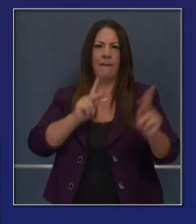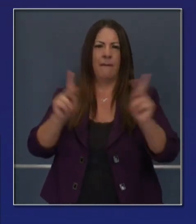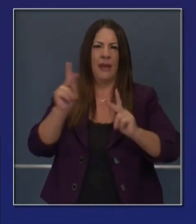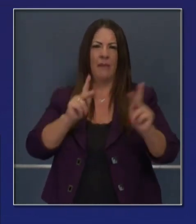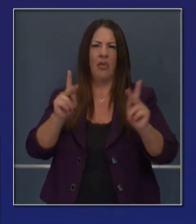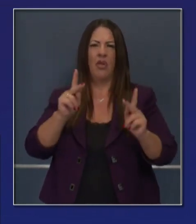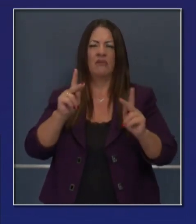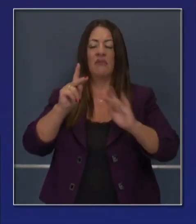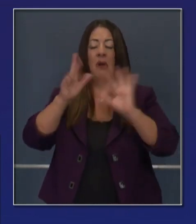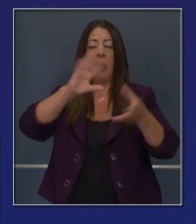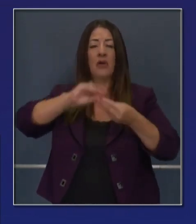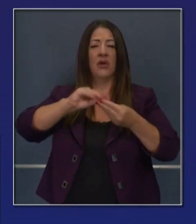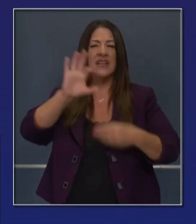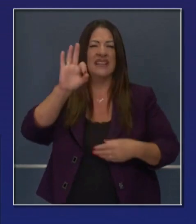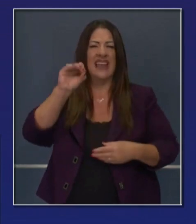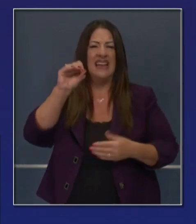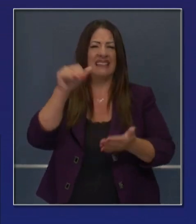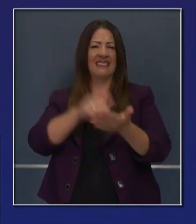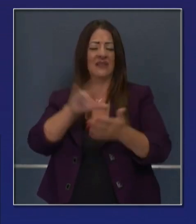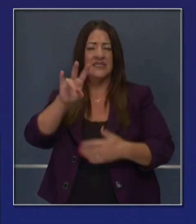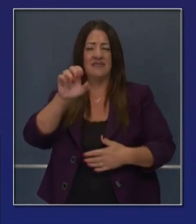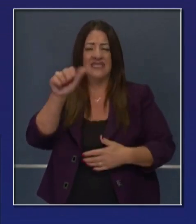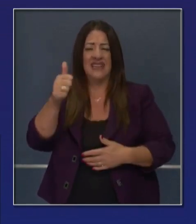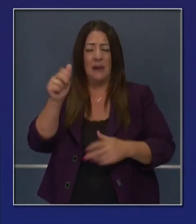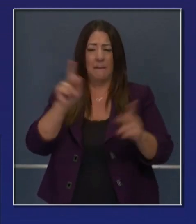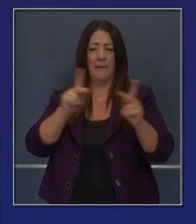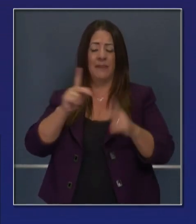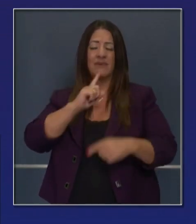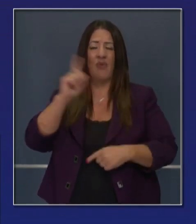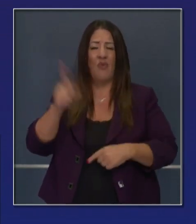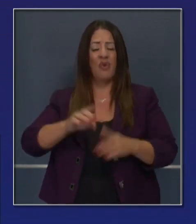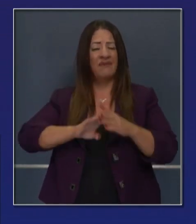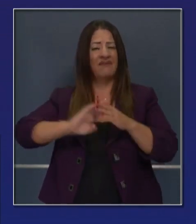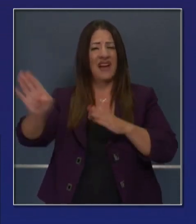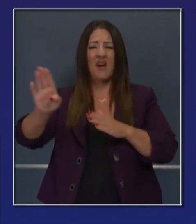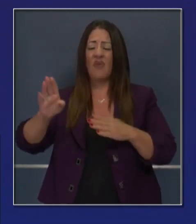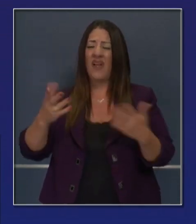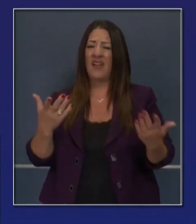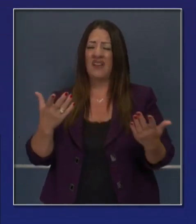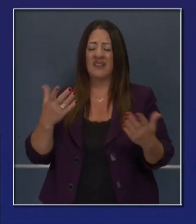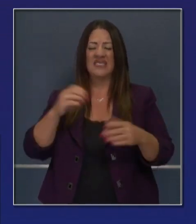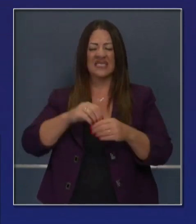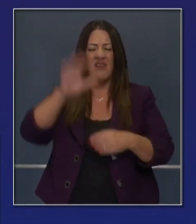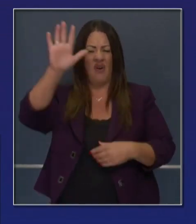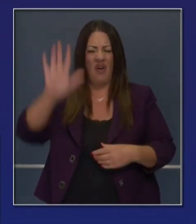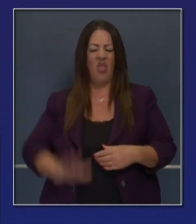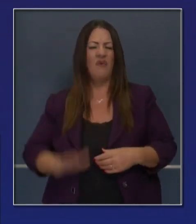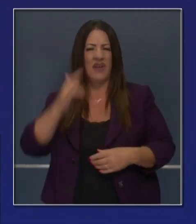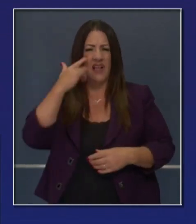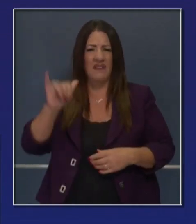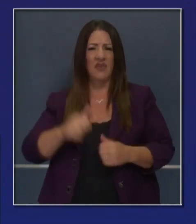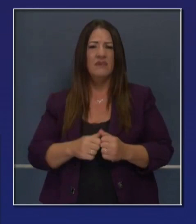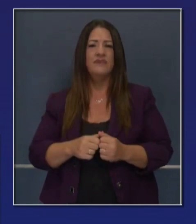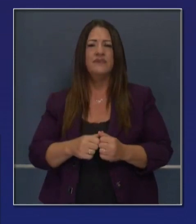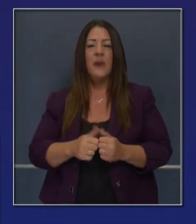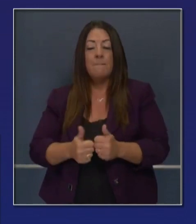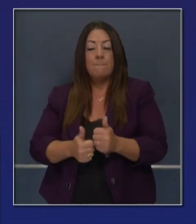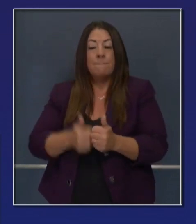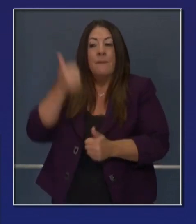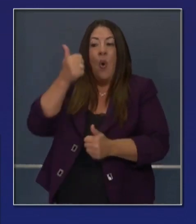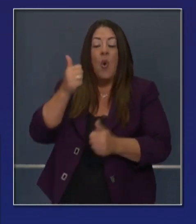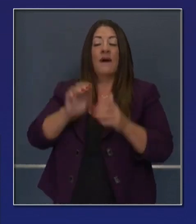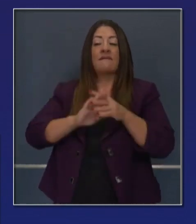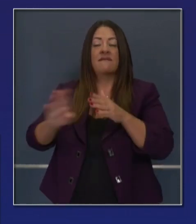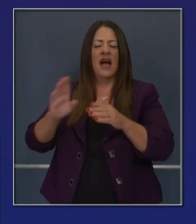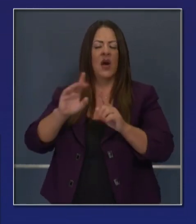about 90,710 are currently evacuated in the state. Most of those evacuees are in non-congregate